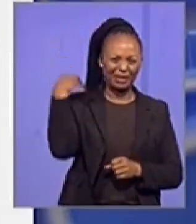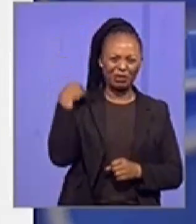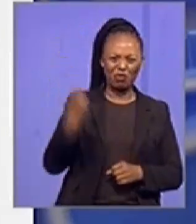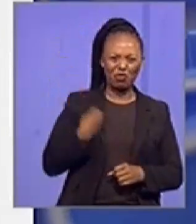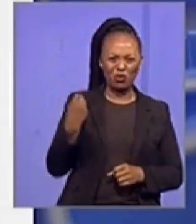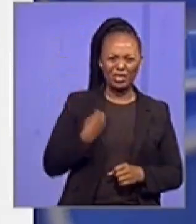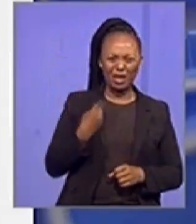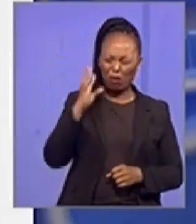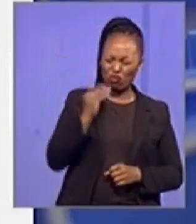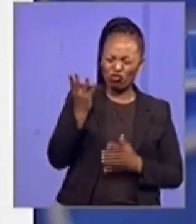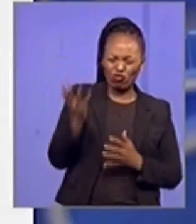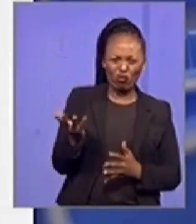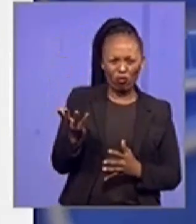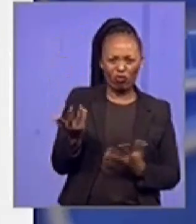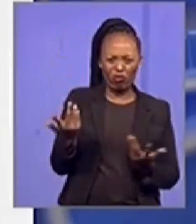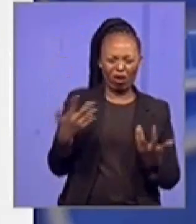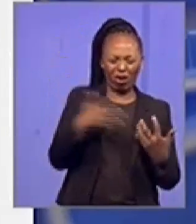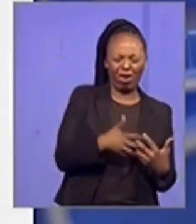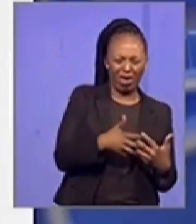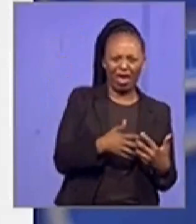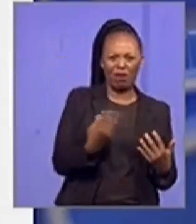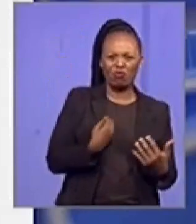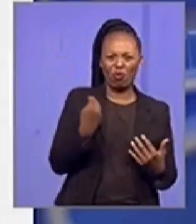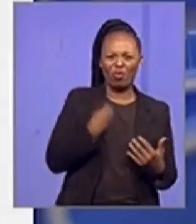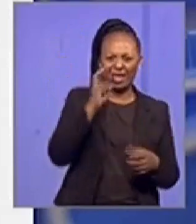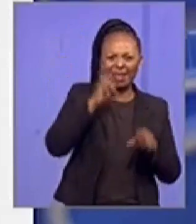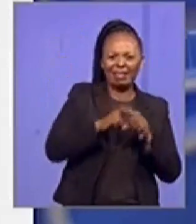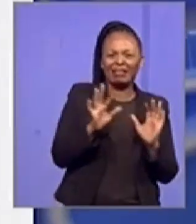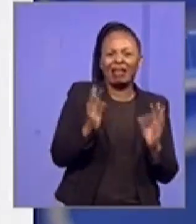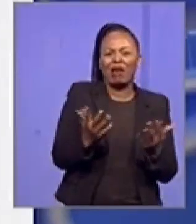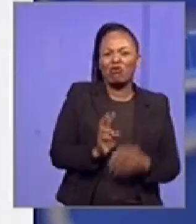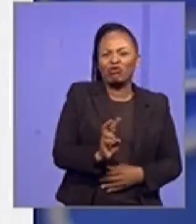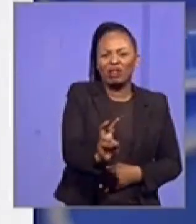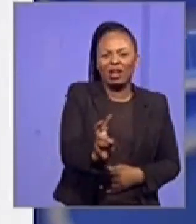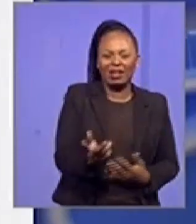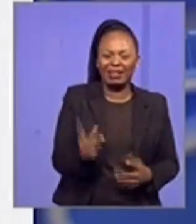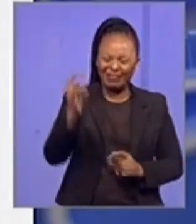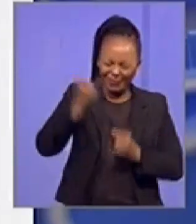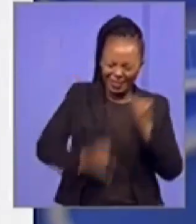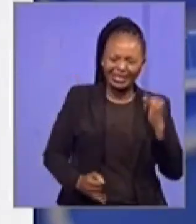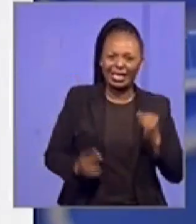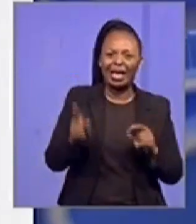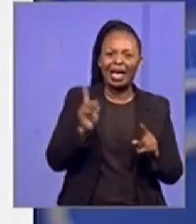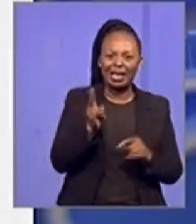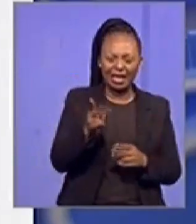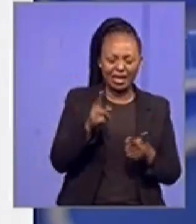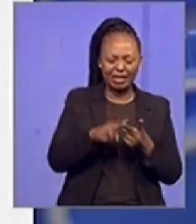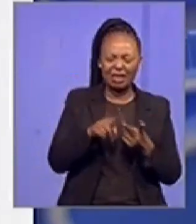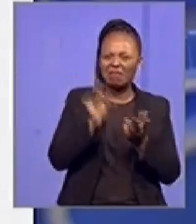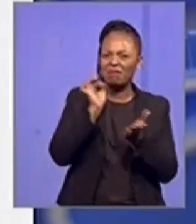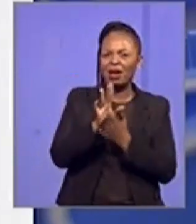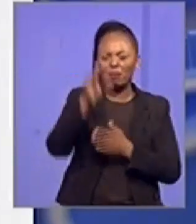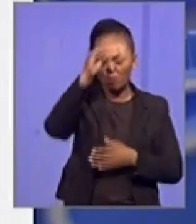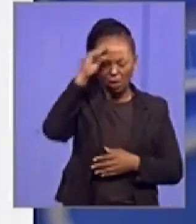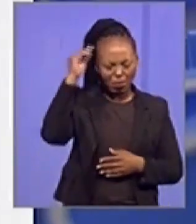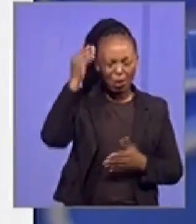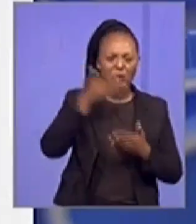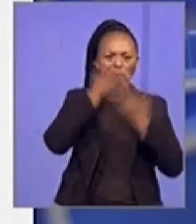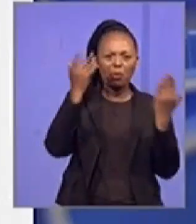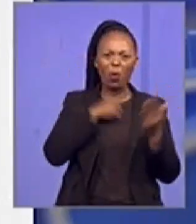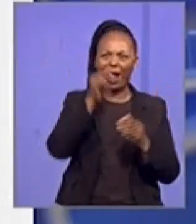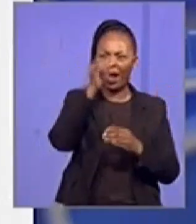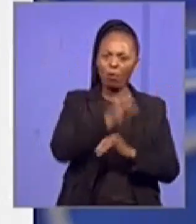dilemo tsa hae a keke a phethisa merero ya batjha. O boetse wa e fosa ka ho se tlose pekicele sepoleseng hobane botlokotsebe bo